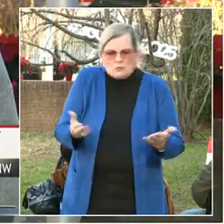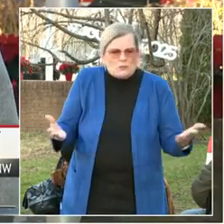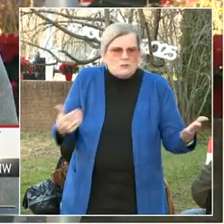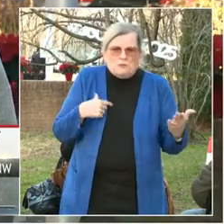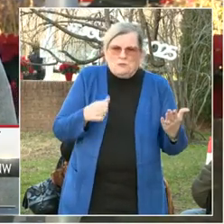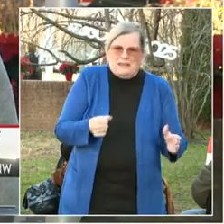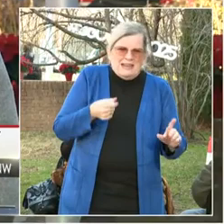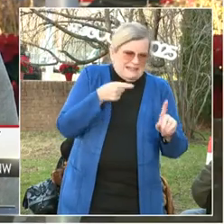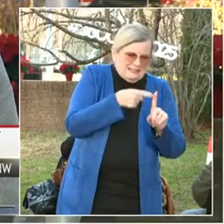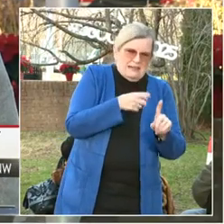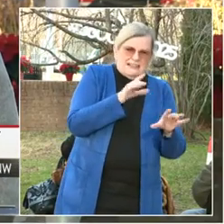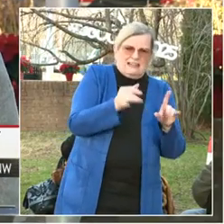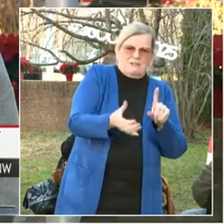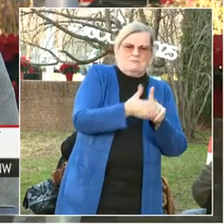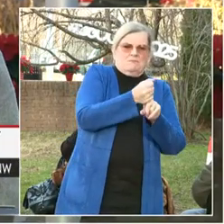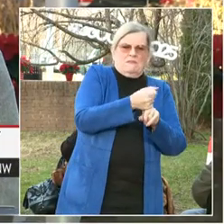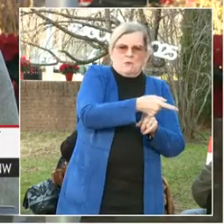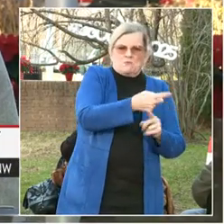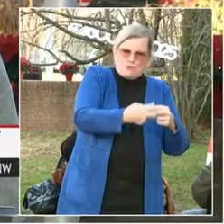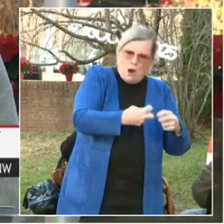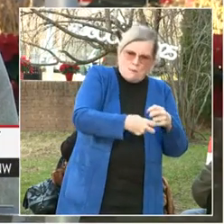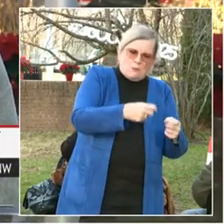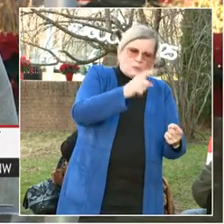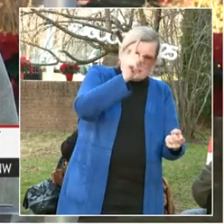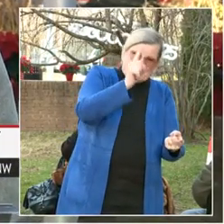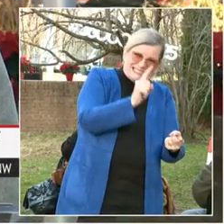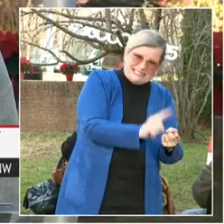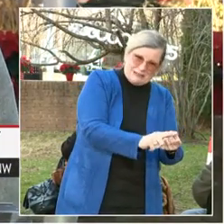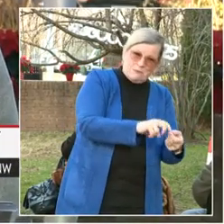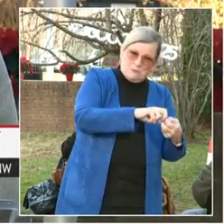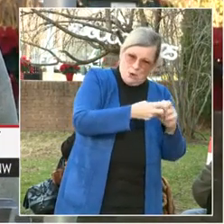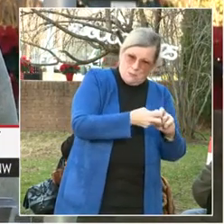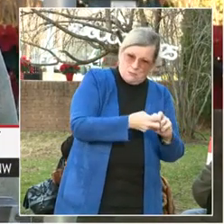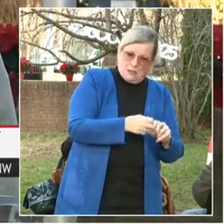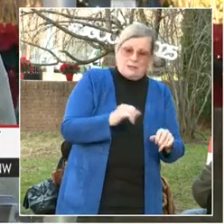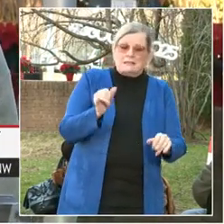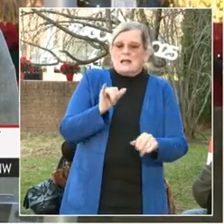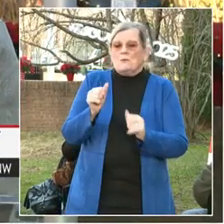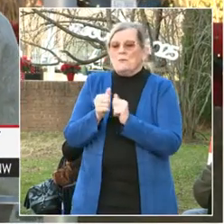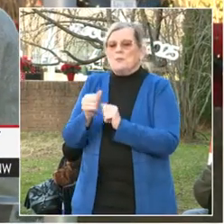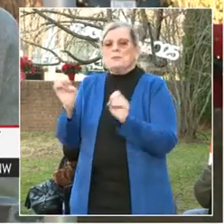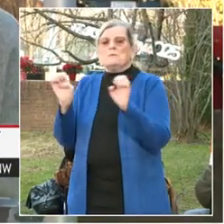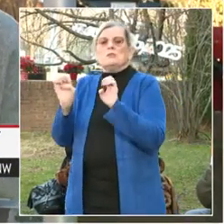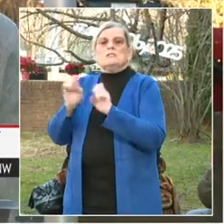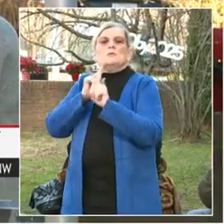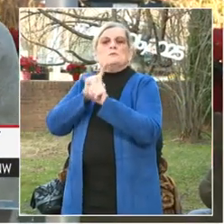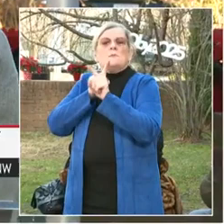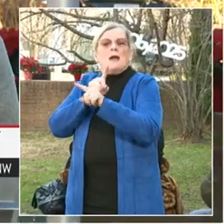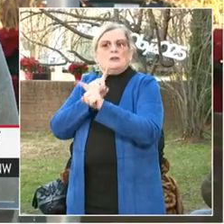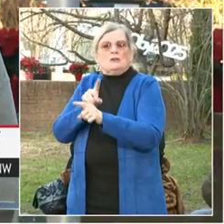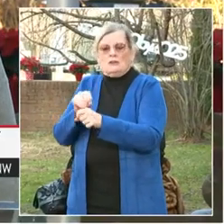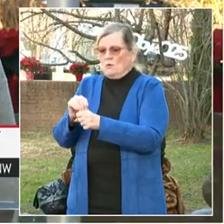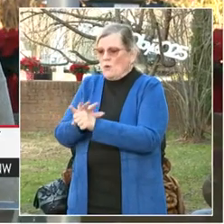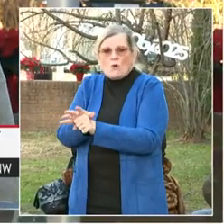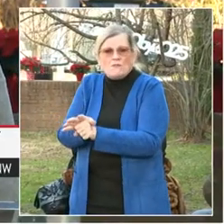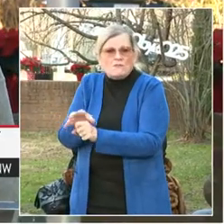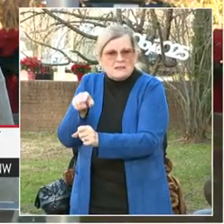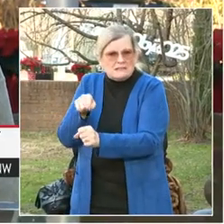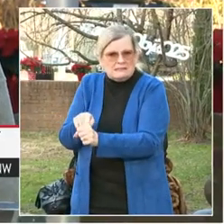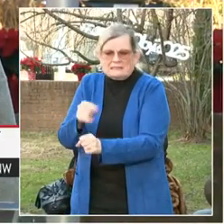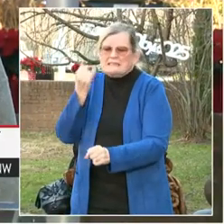just like we have done with our emergency response to COVID. We're exploring every